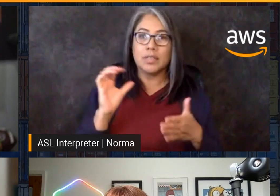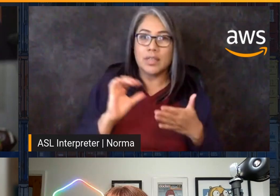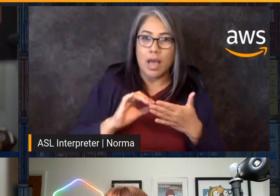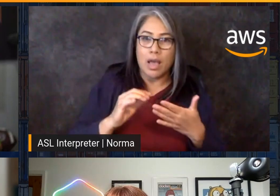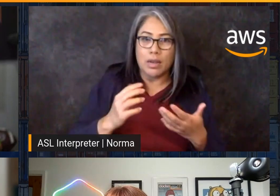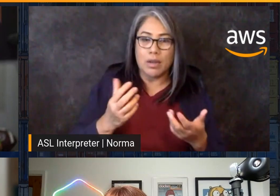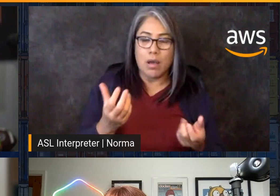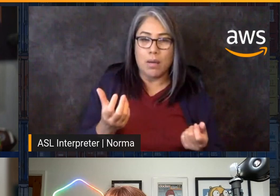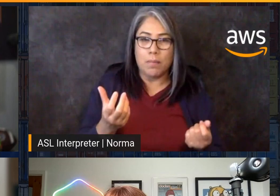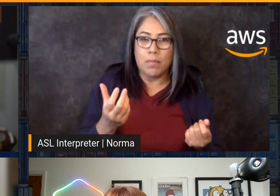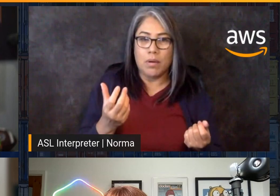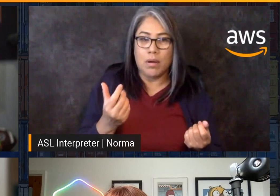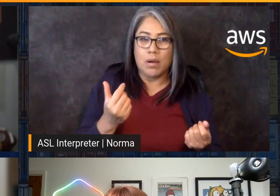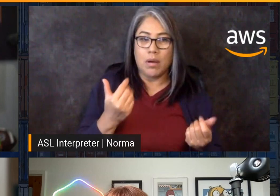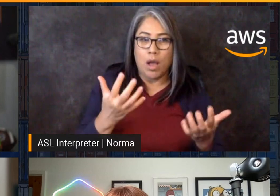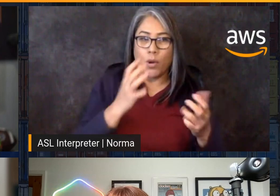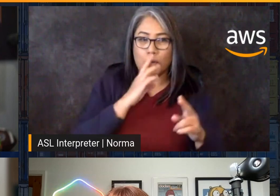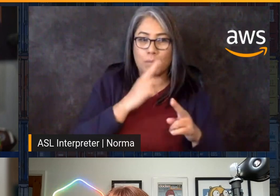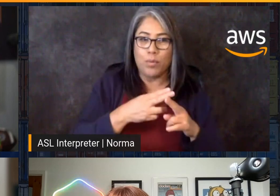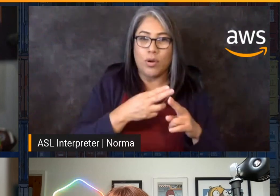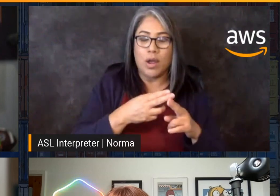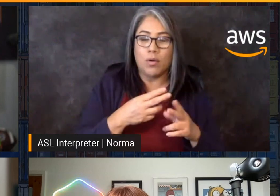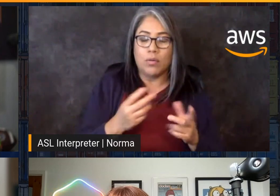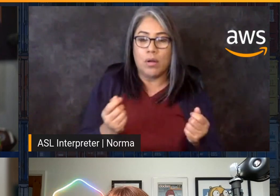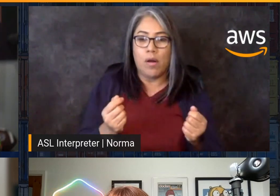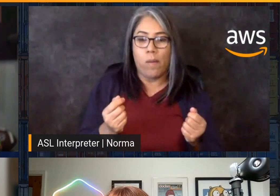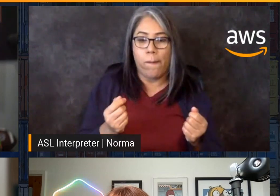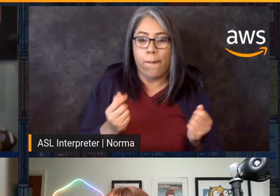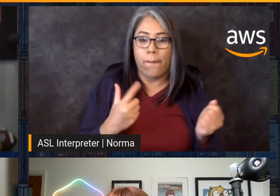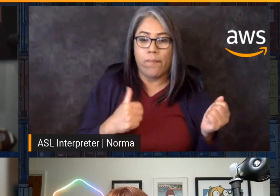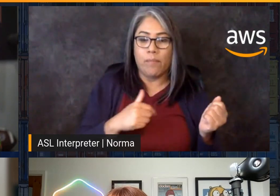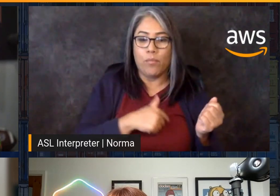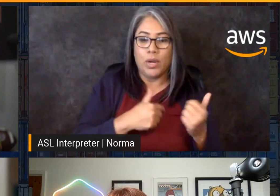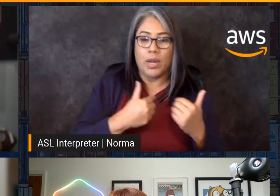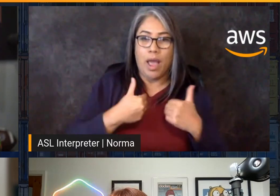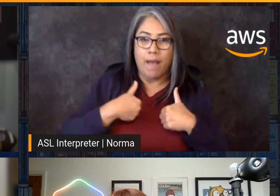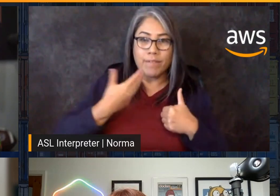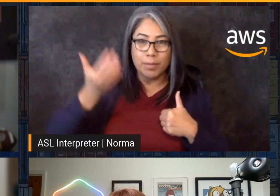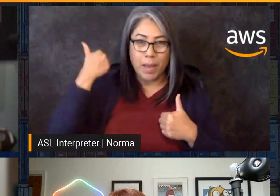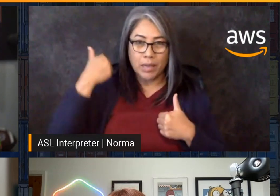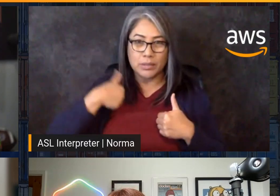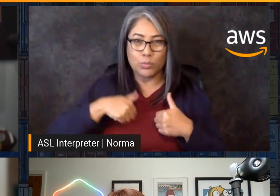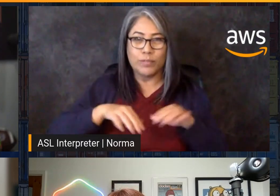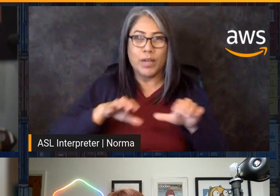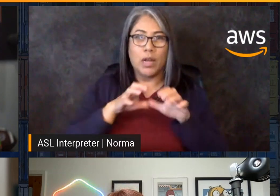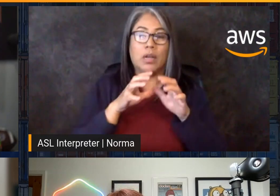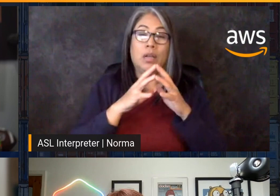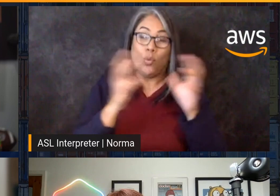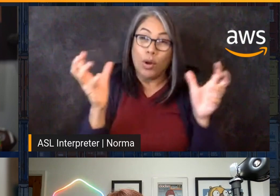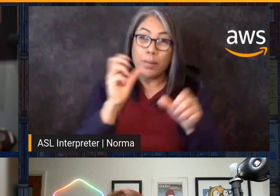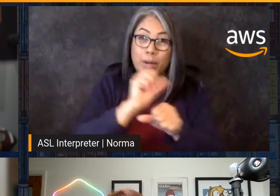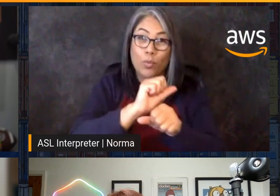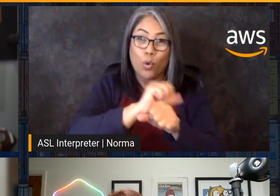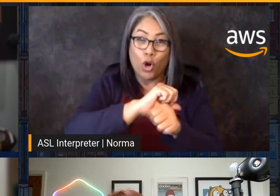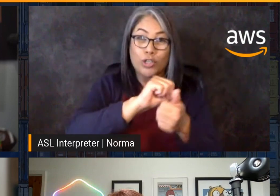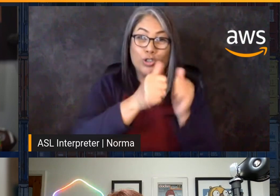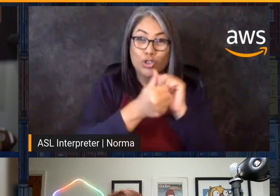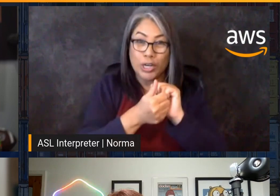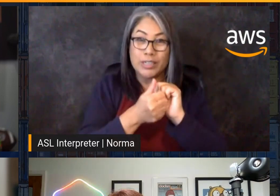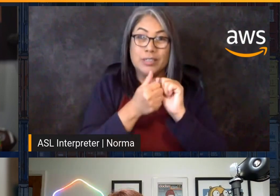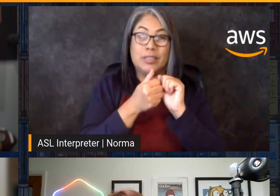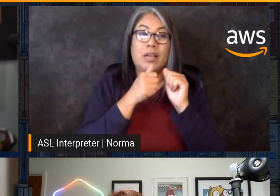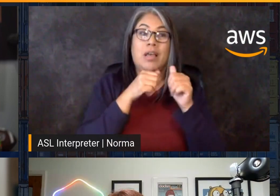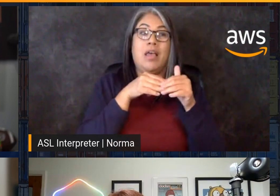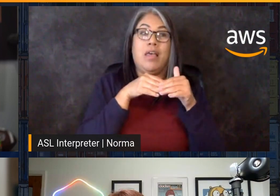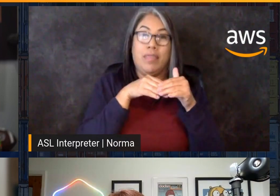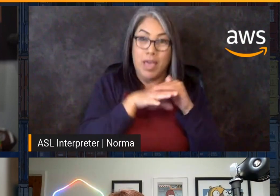one of the things I wanted to point out was that we have. In the past, we've done quite a bit of work to kind of change the entry point of things, right?